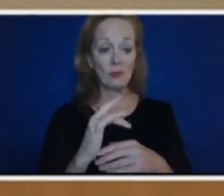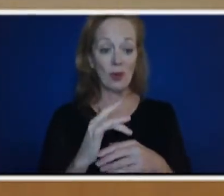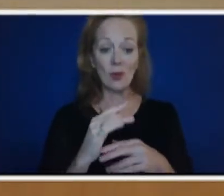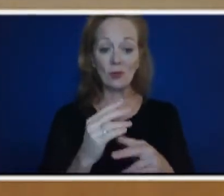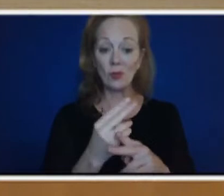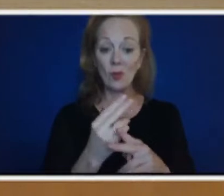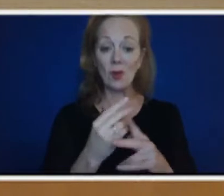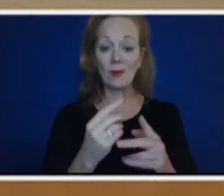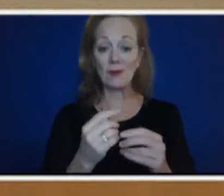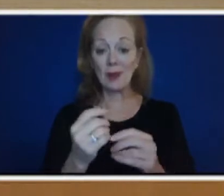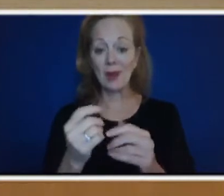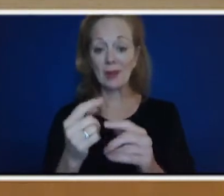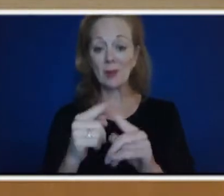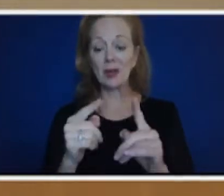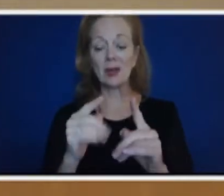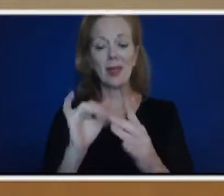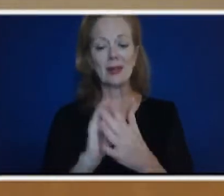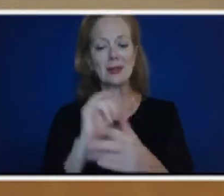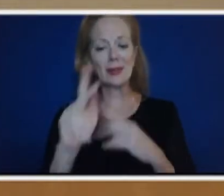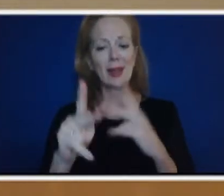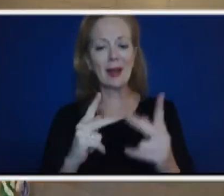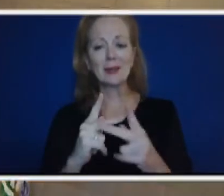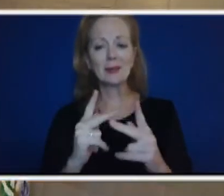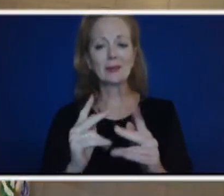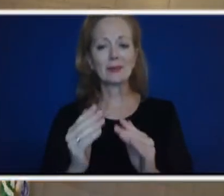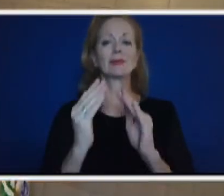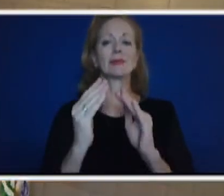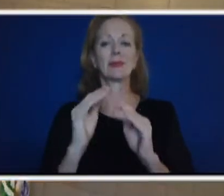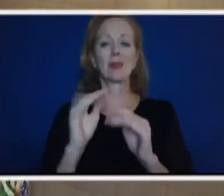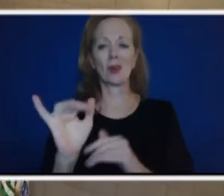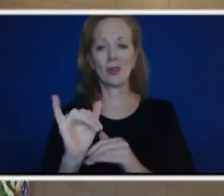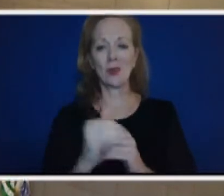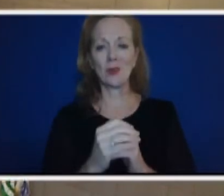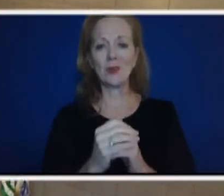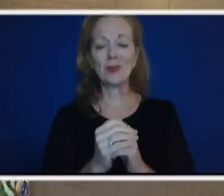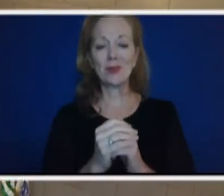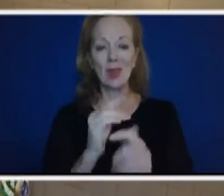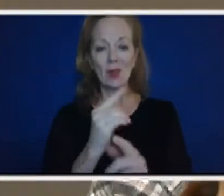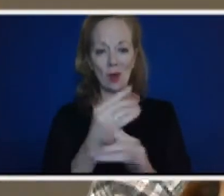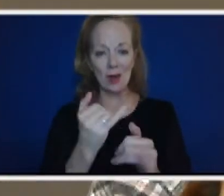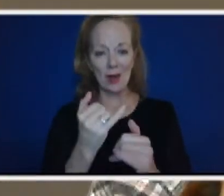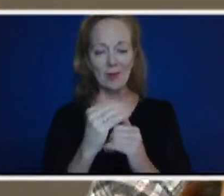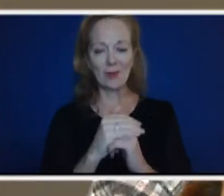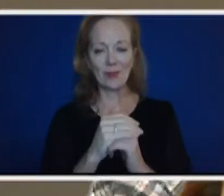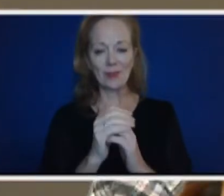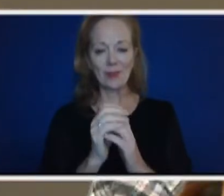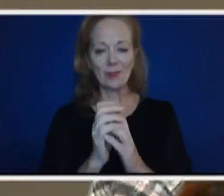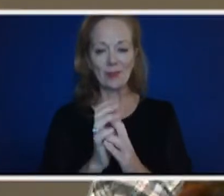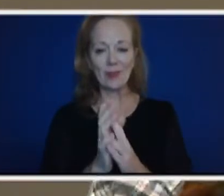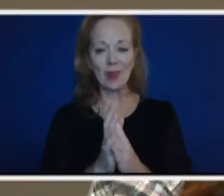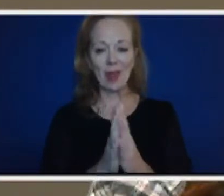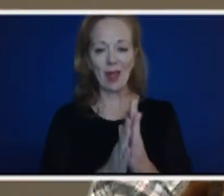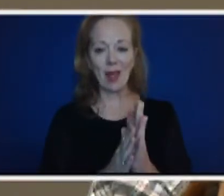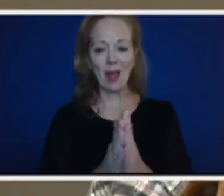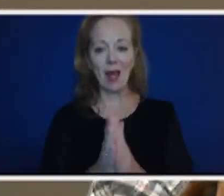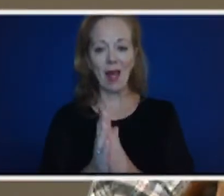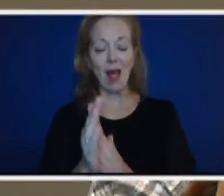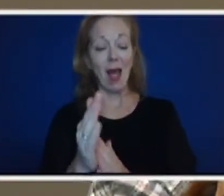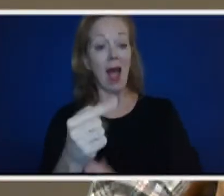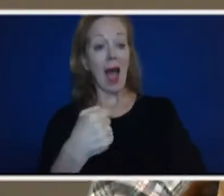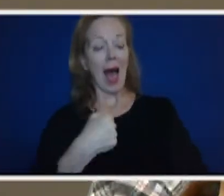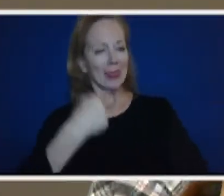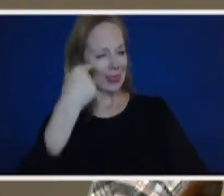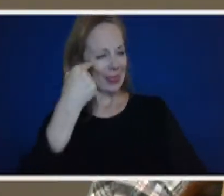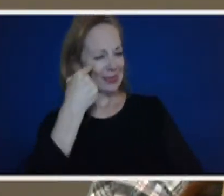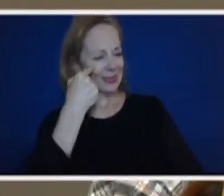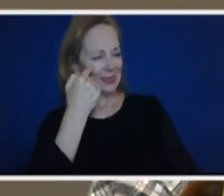but that's kind of what we're up against as well, so. Right, and I think this is something, Ms. Craig and I were